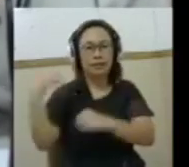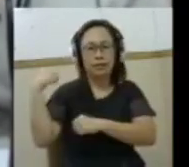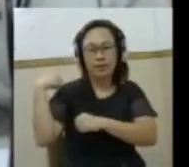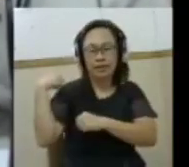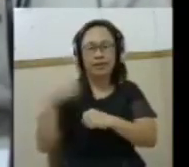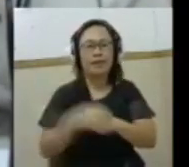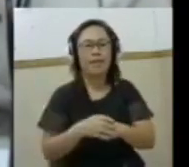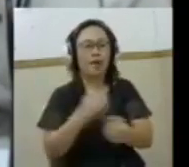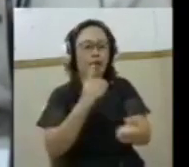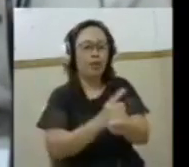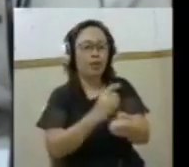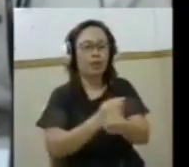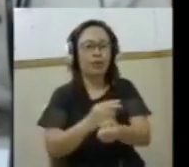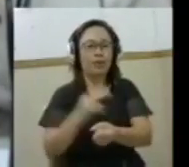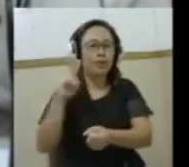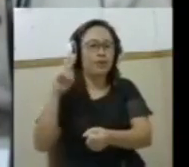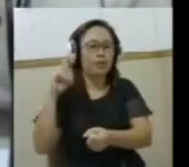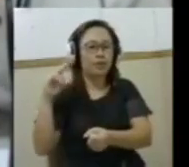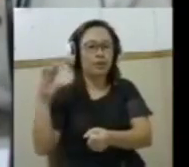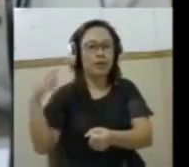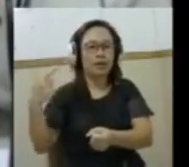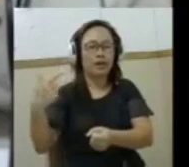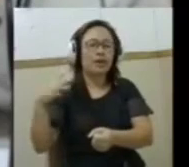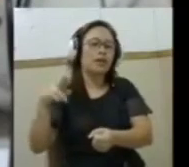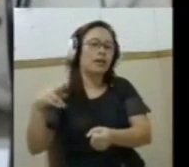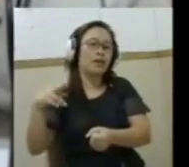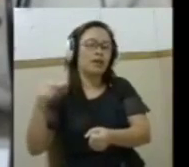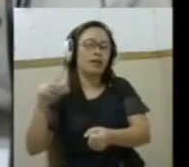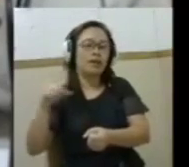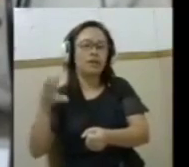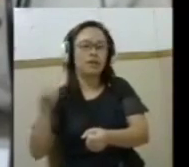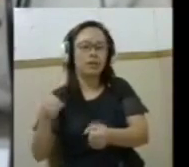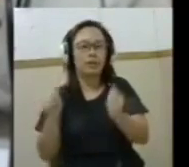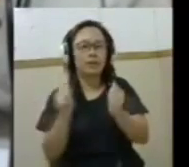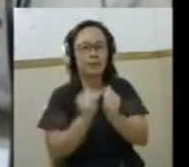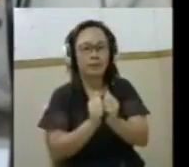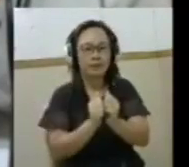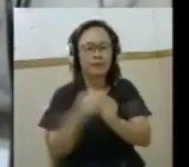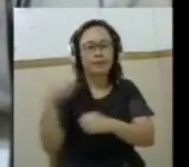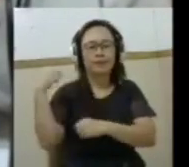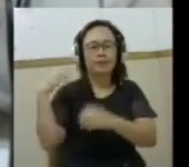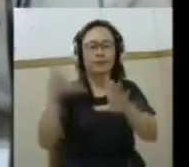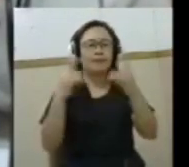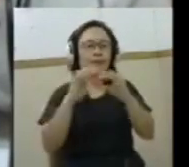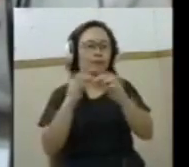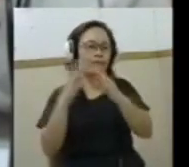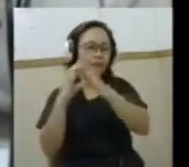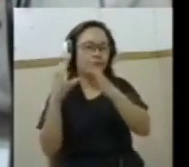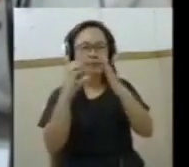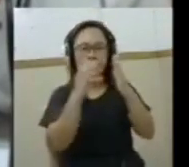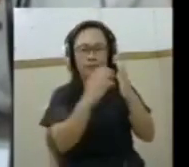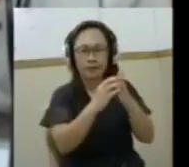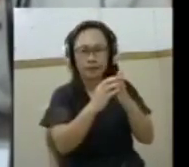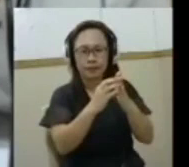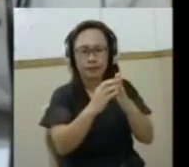Superintendent. Dr. Victoria V. Gazo, SESO 5 Schools Division Superintendent. Division of Malaybalay